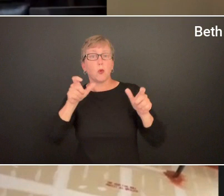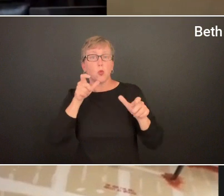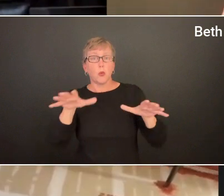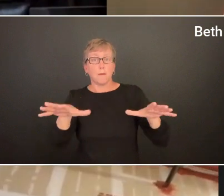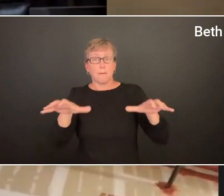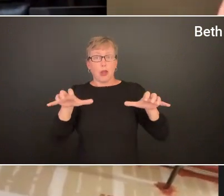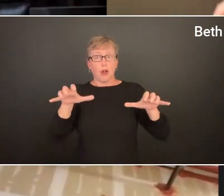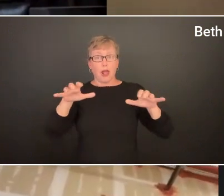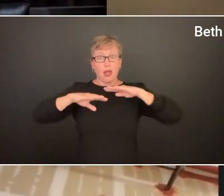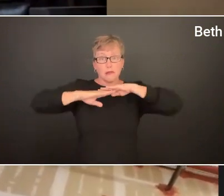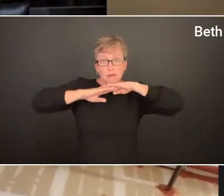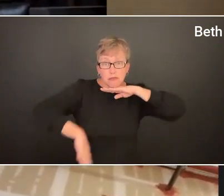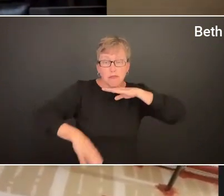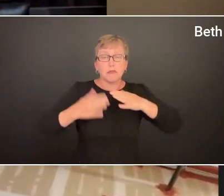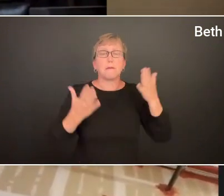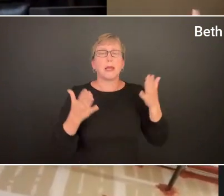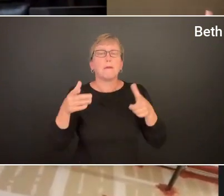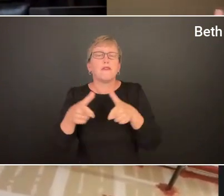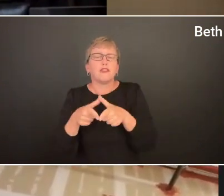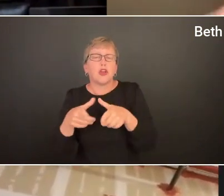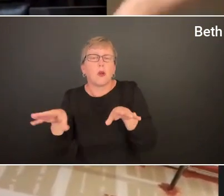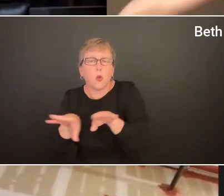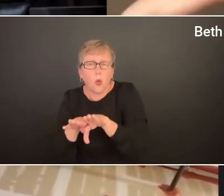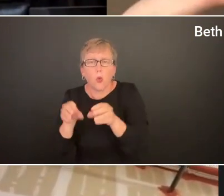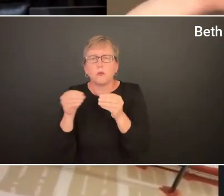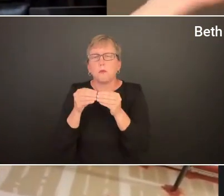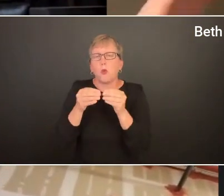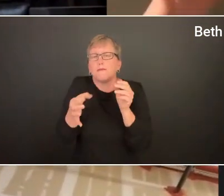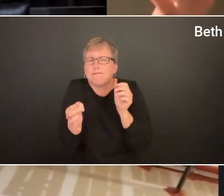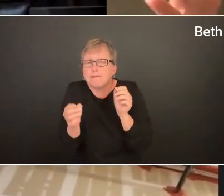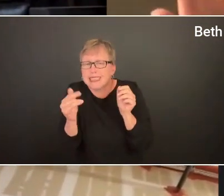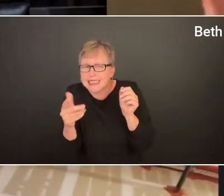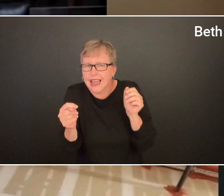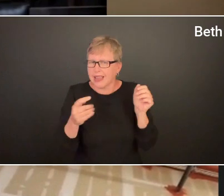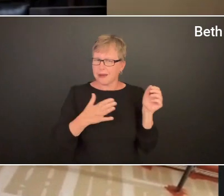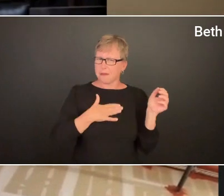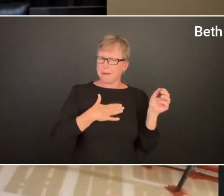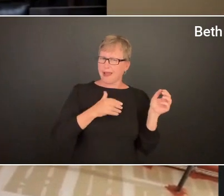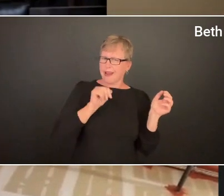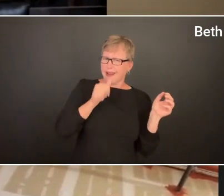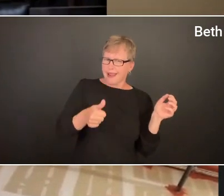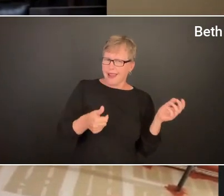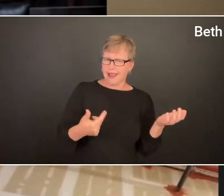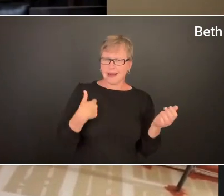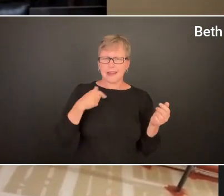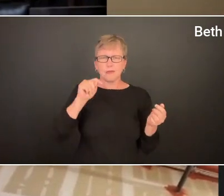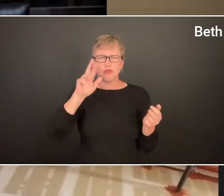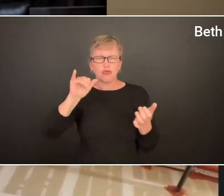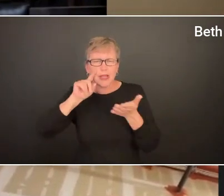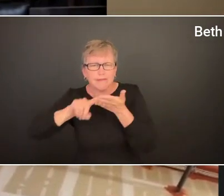is open. When people, from my understanding, from when people have higher injuries, the vagina is closed and a lot